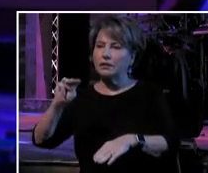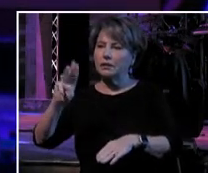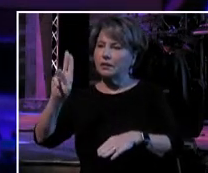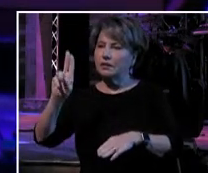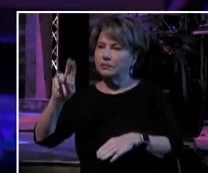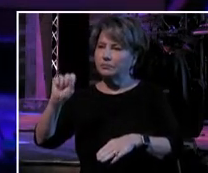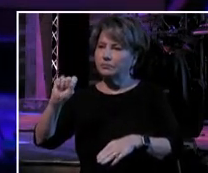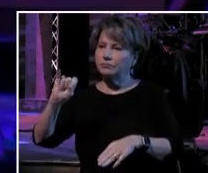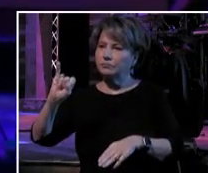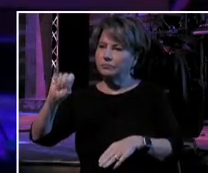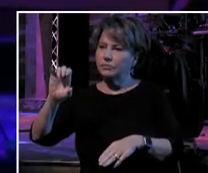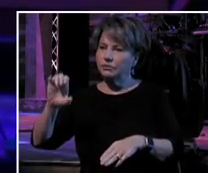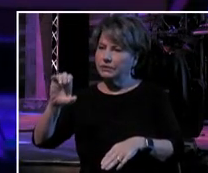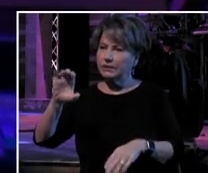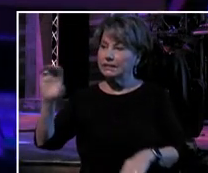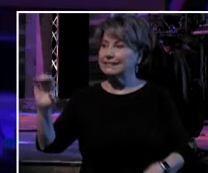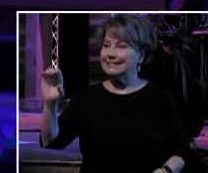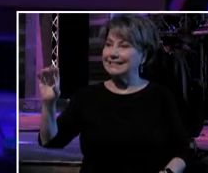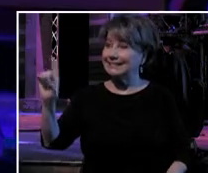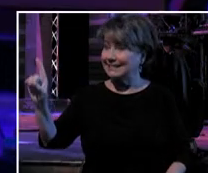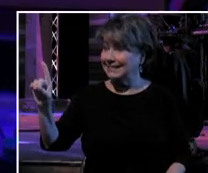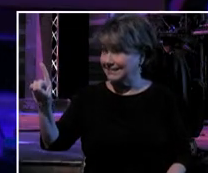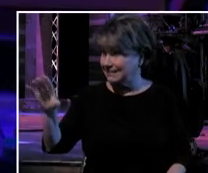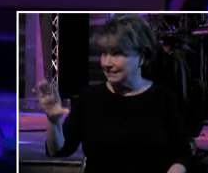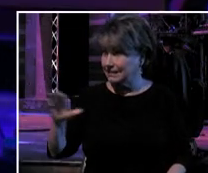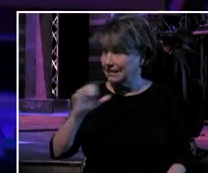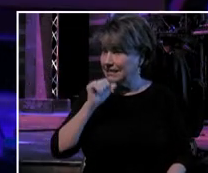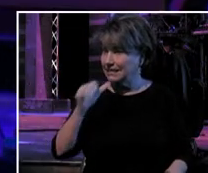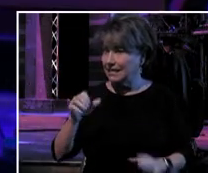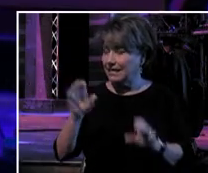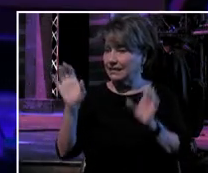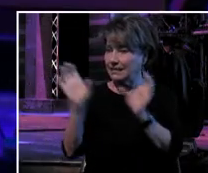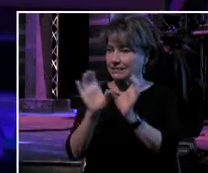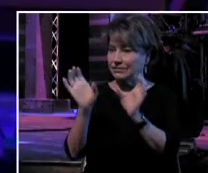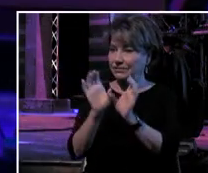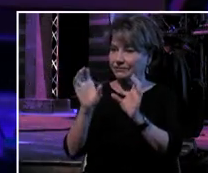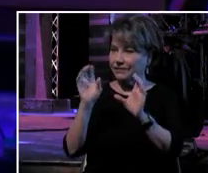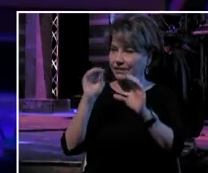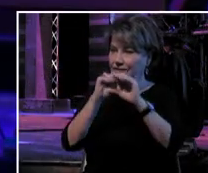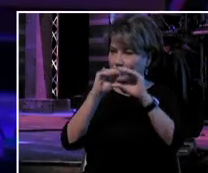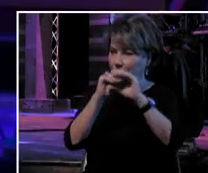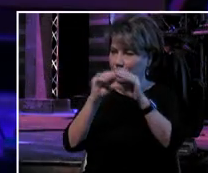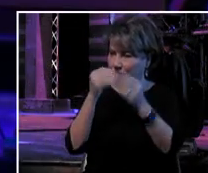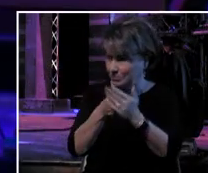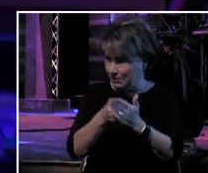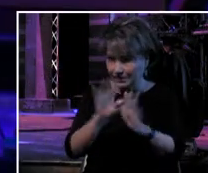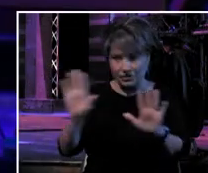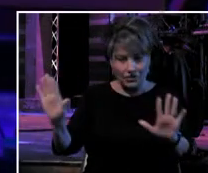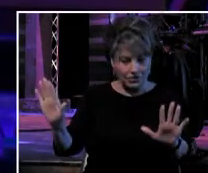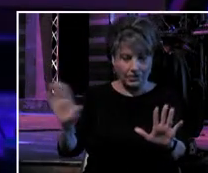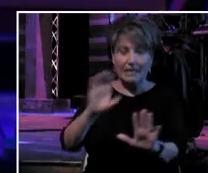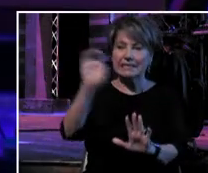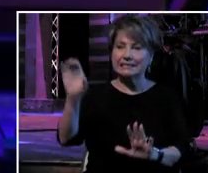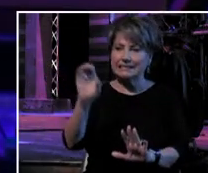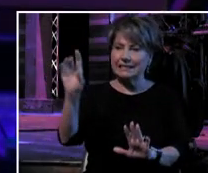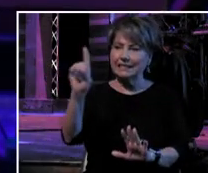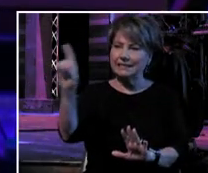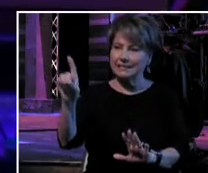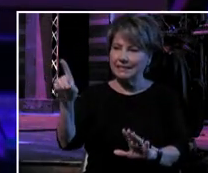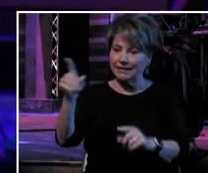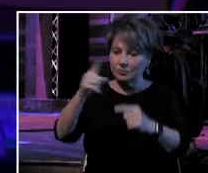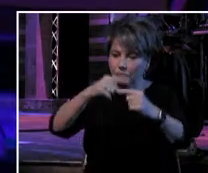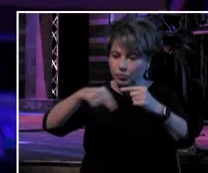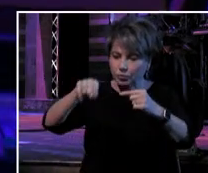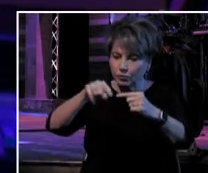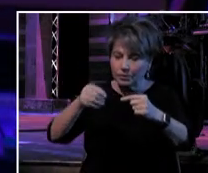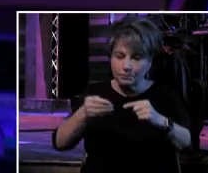CDs. You know what I'm talking about? I'm not talking about certificate of deposits, people. We're talking about those little CD-ROMs that you would put